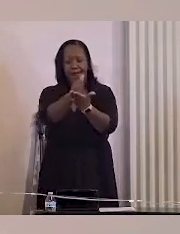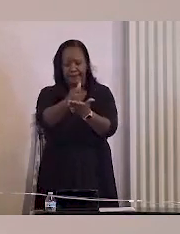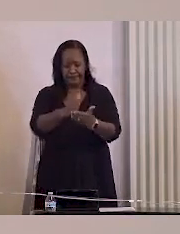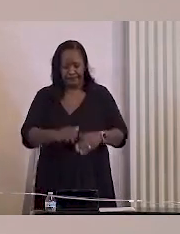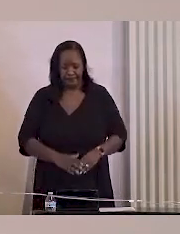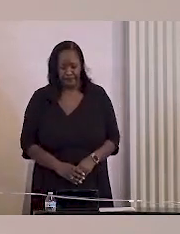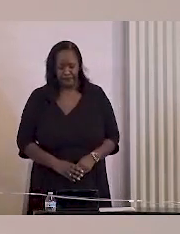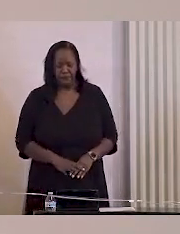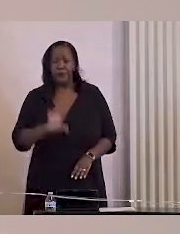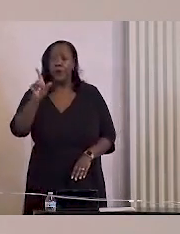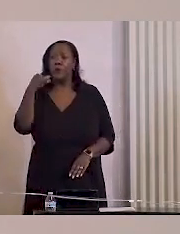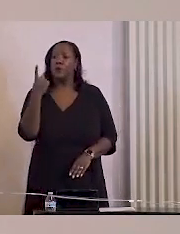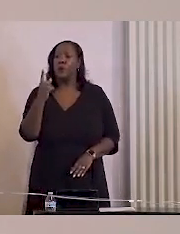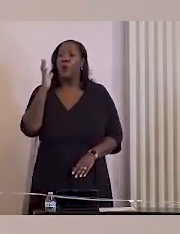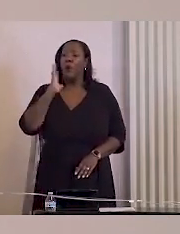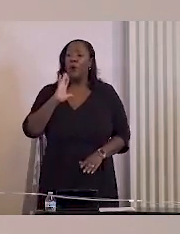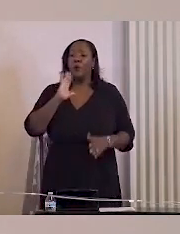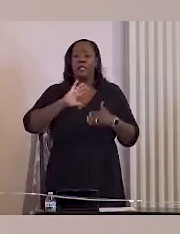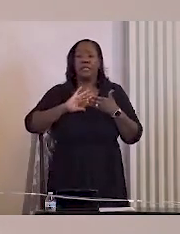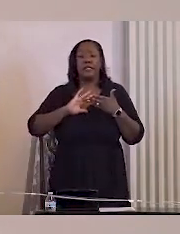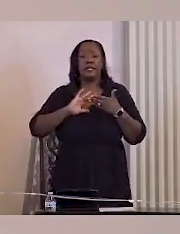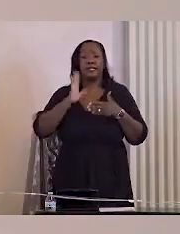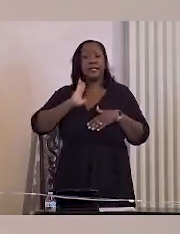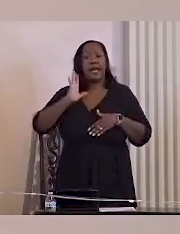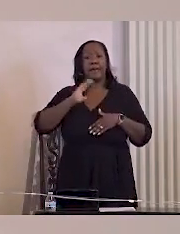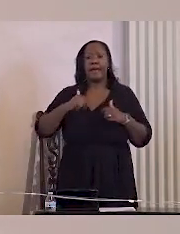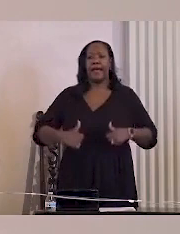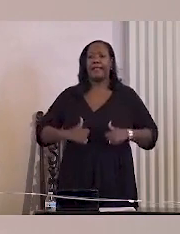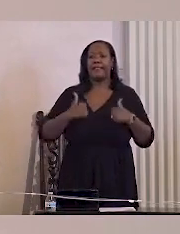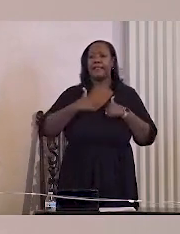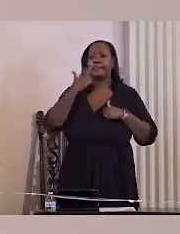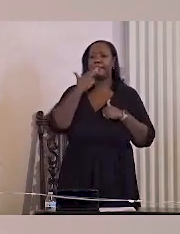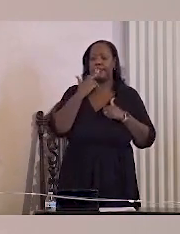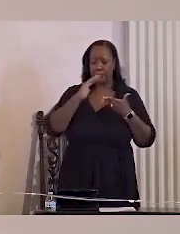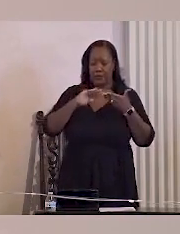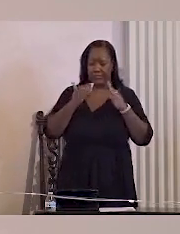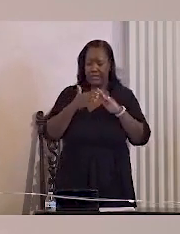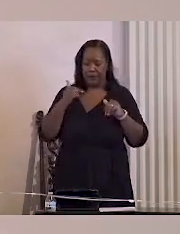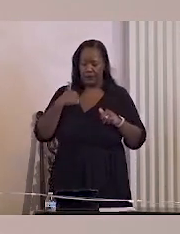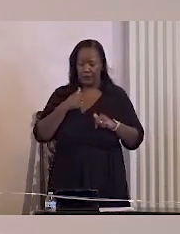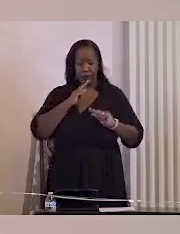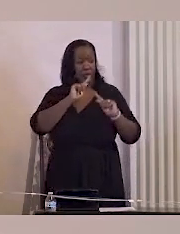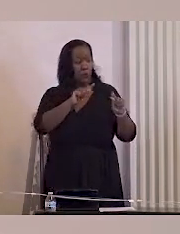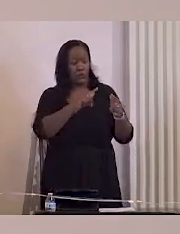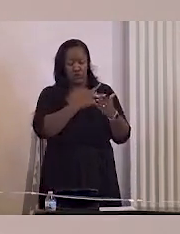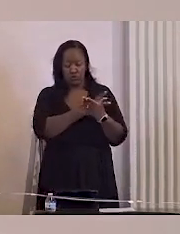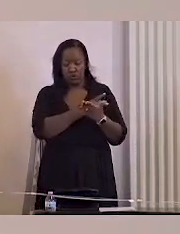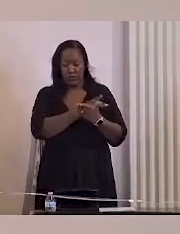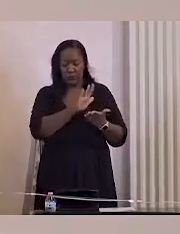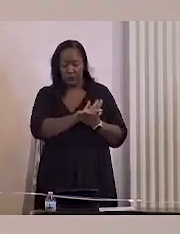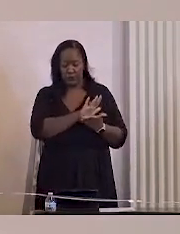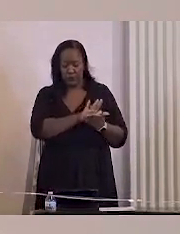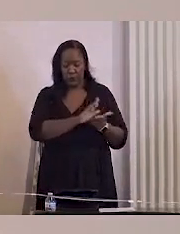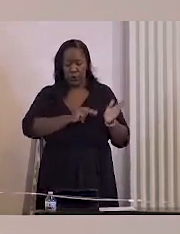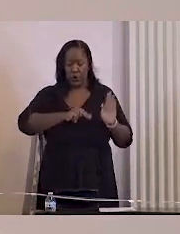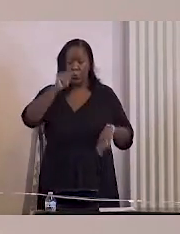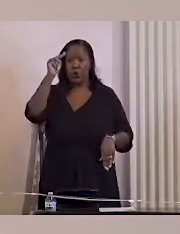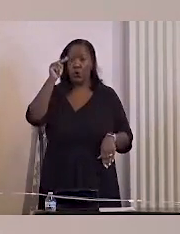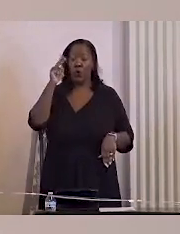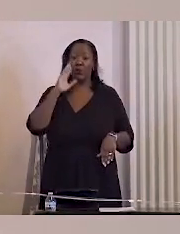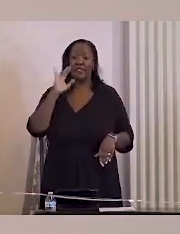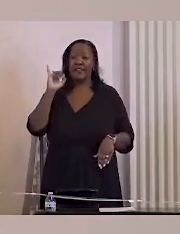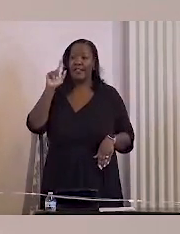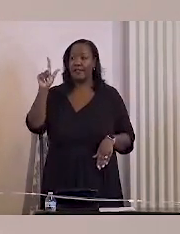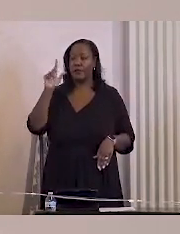The only time I lived in a small town was when I was in graduate school at Northern Illinois University in